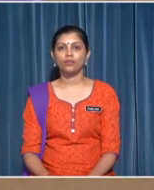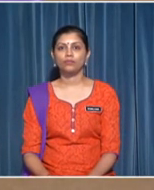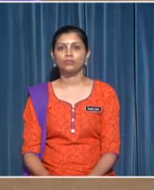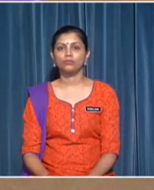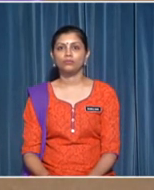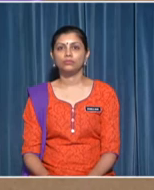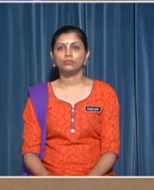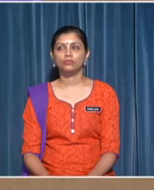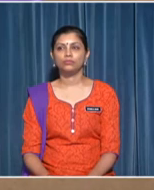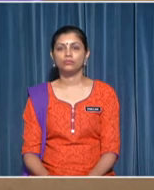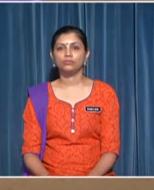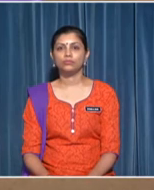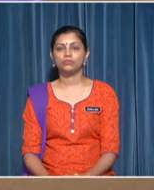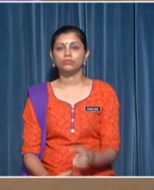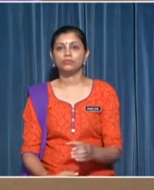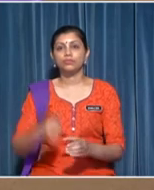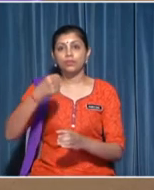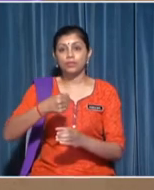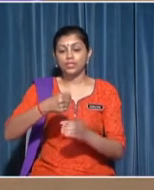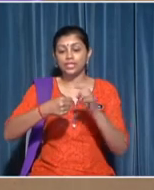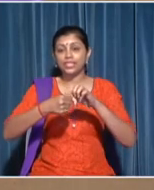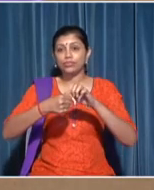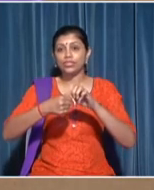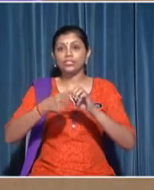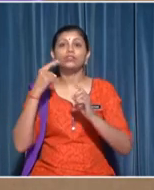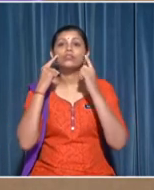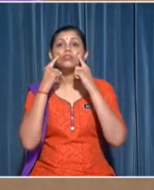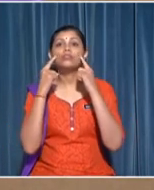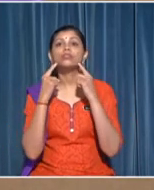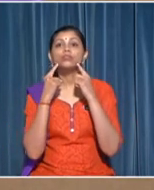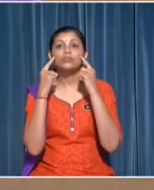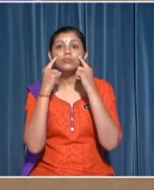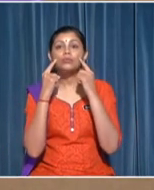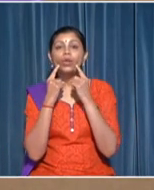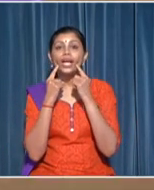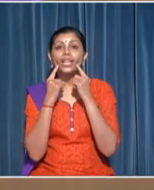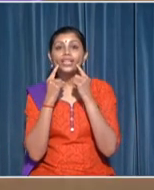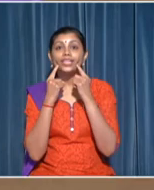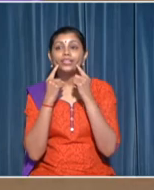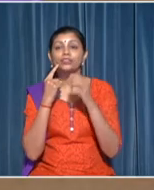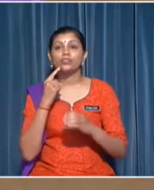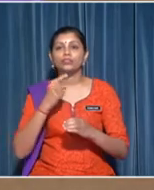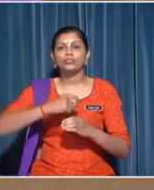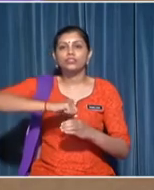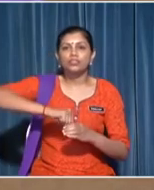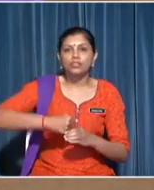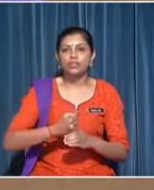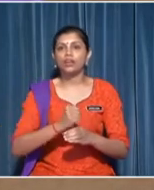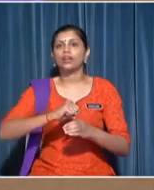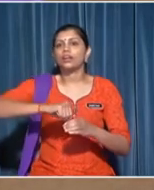The pestle is your molar teeth. Grind the food until it is